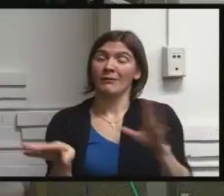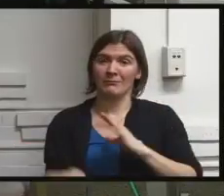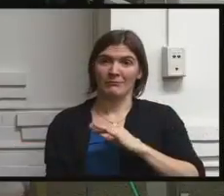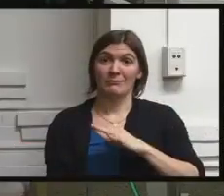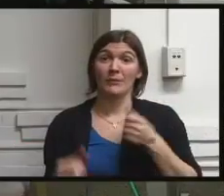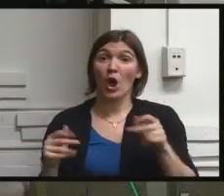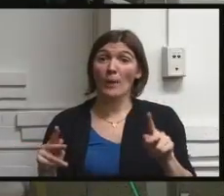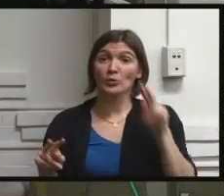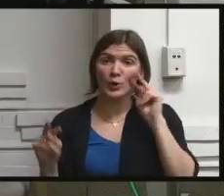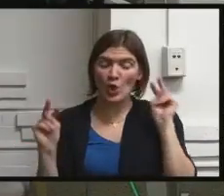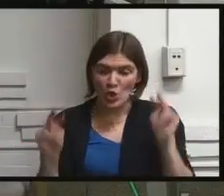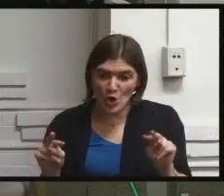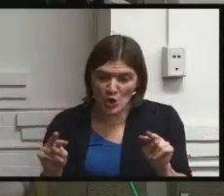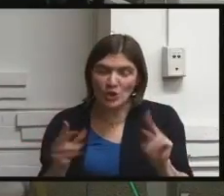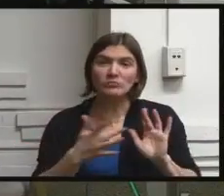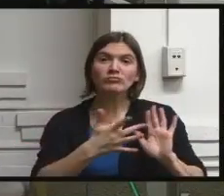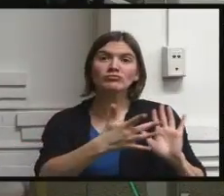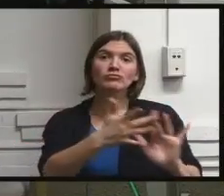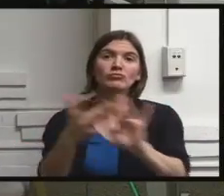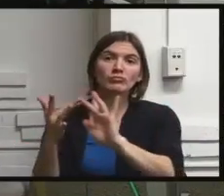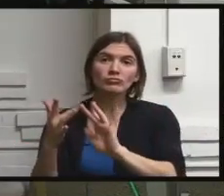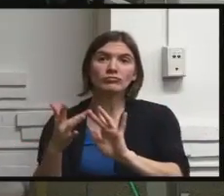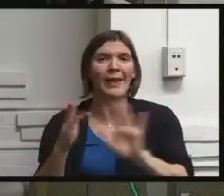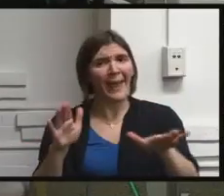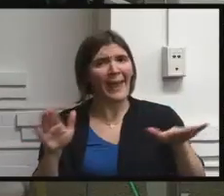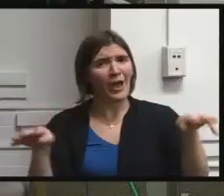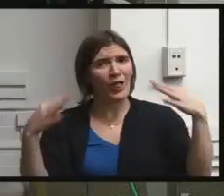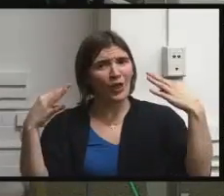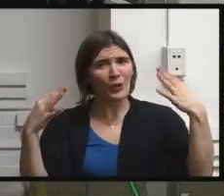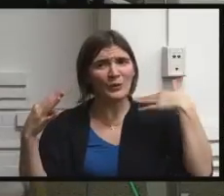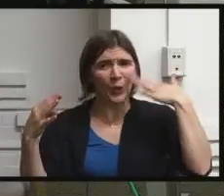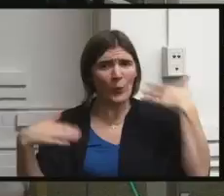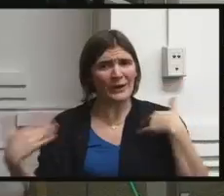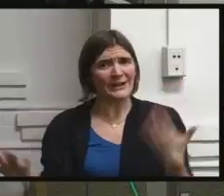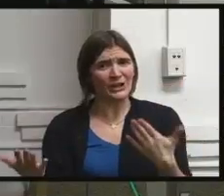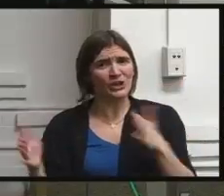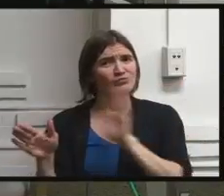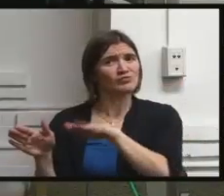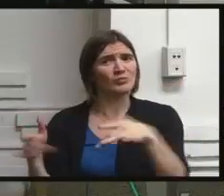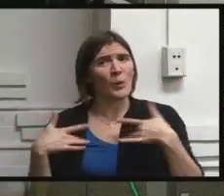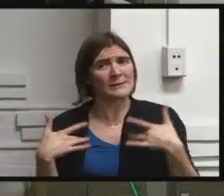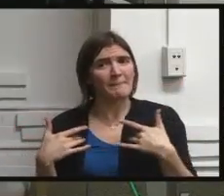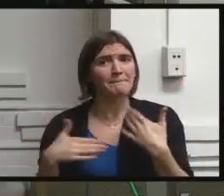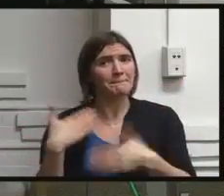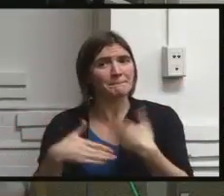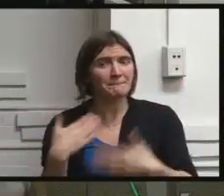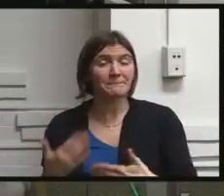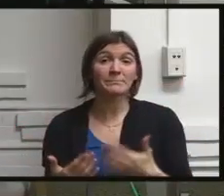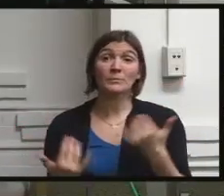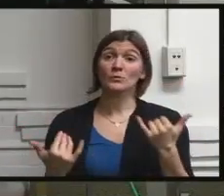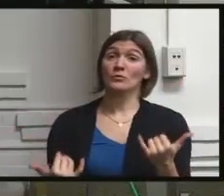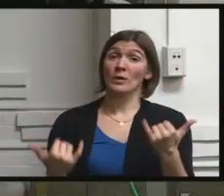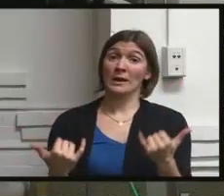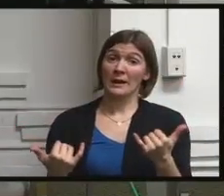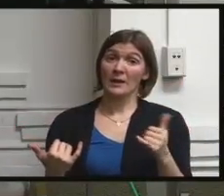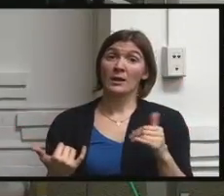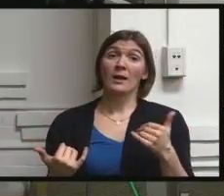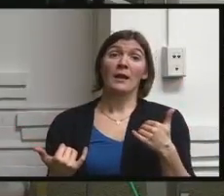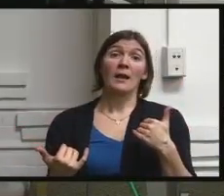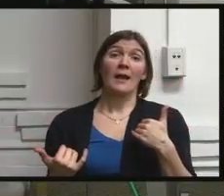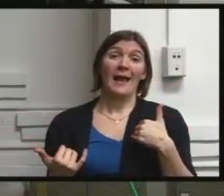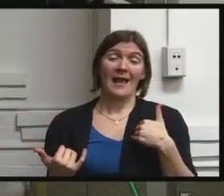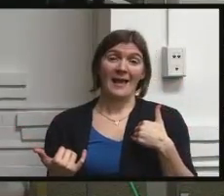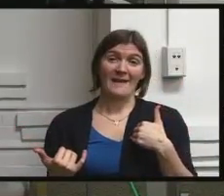another opportunity for us to reach out to the community and keep the community informed on what we're doing. Presently, we have a